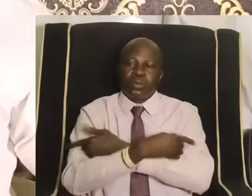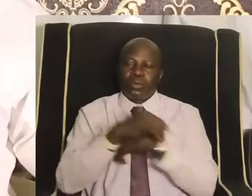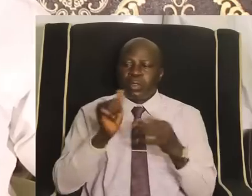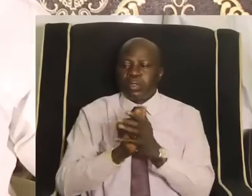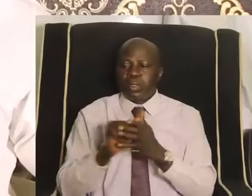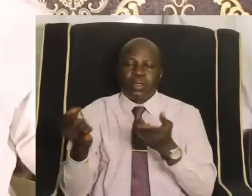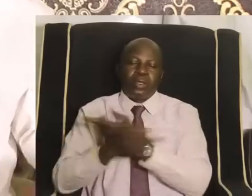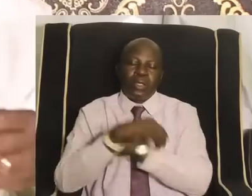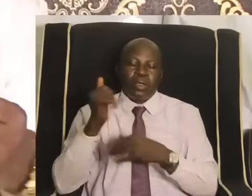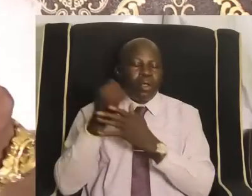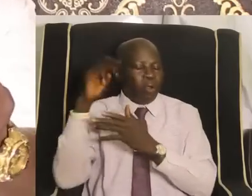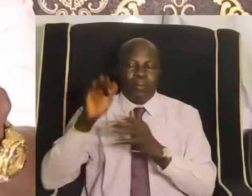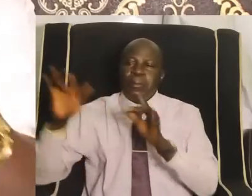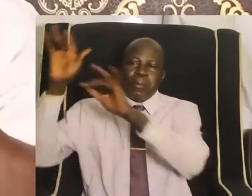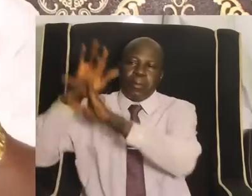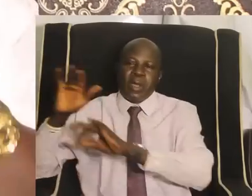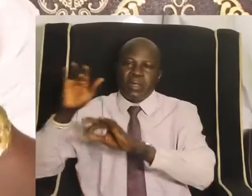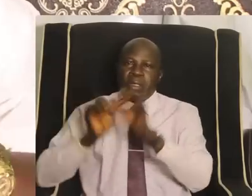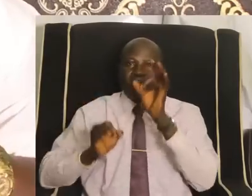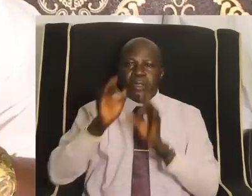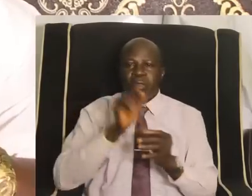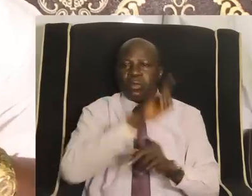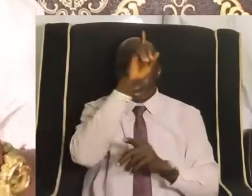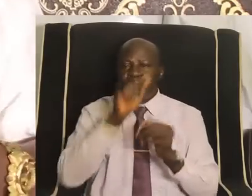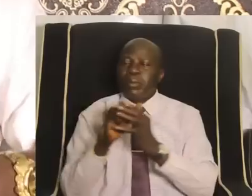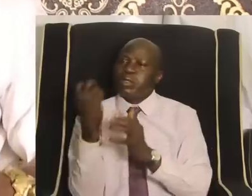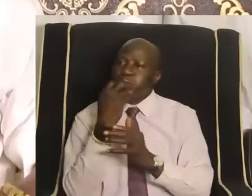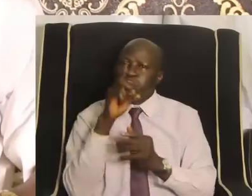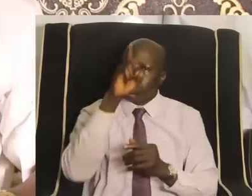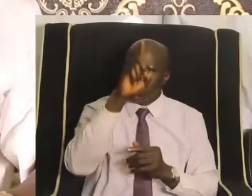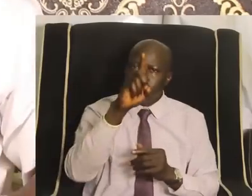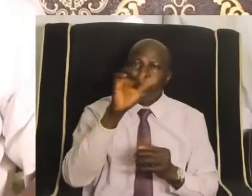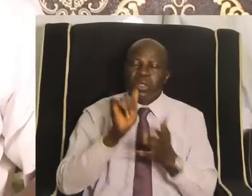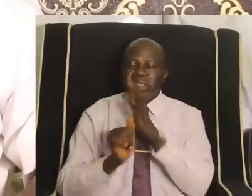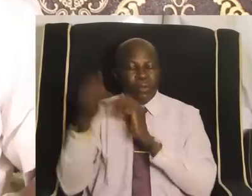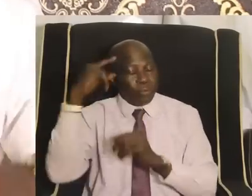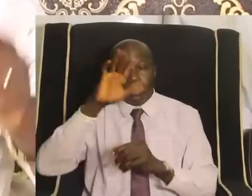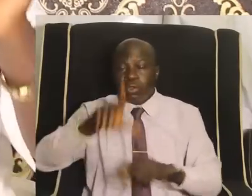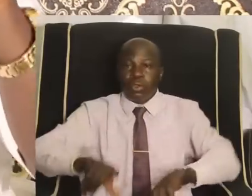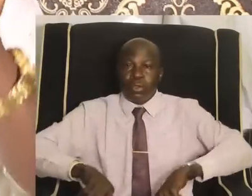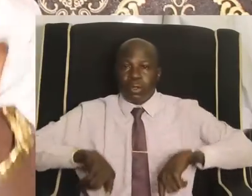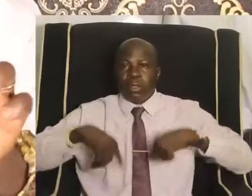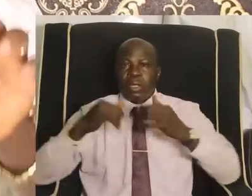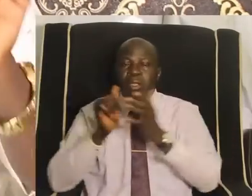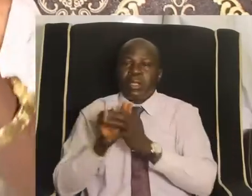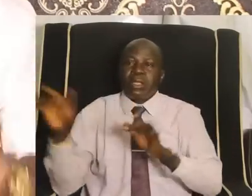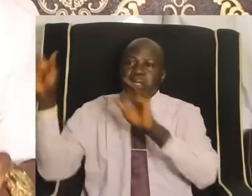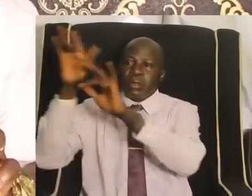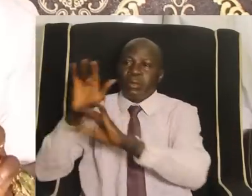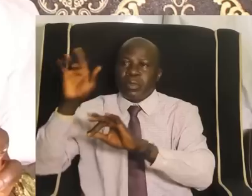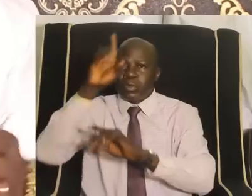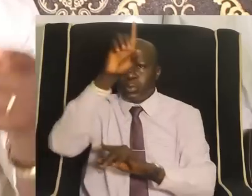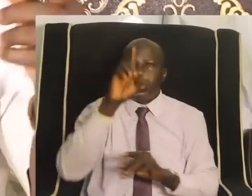anu mercy. Once mercy speak once for your life. Once mercy will make you